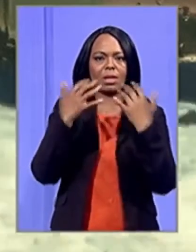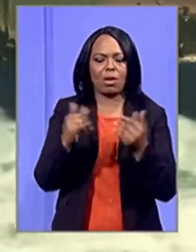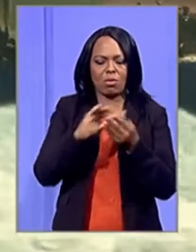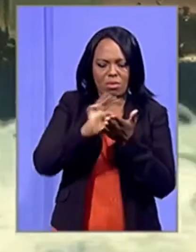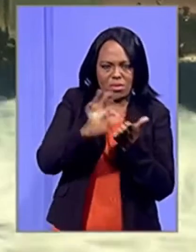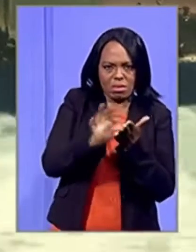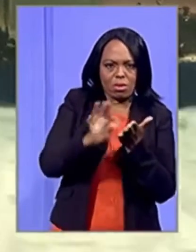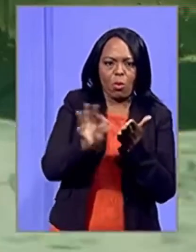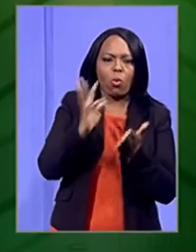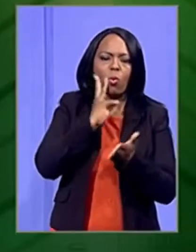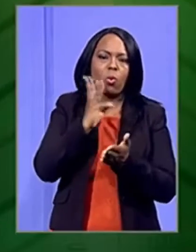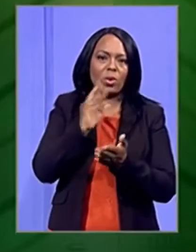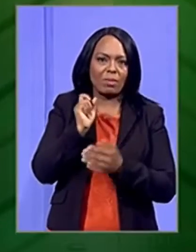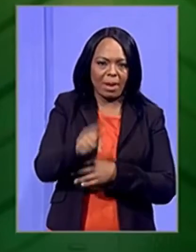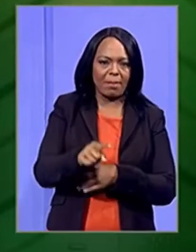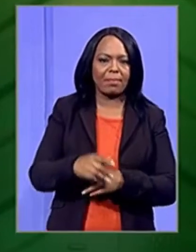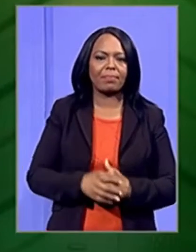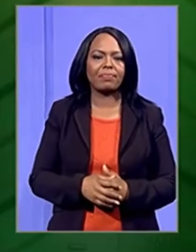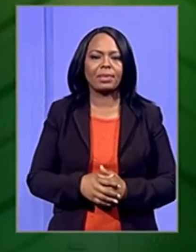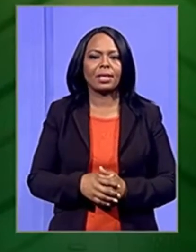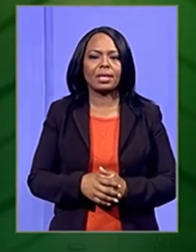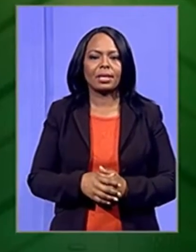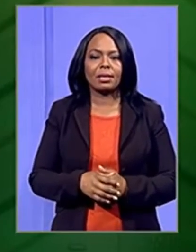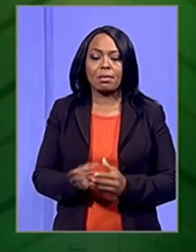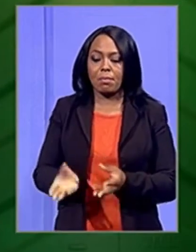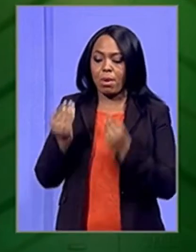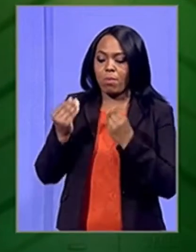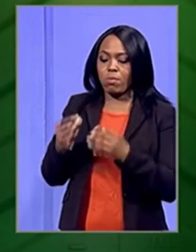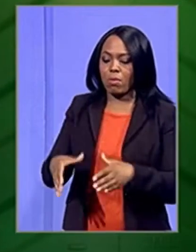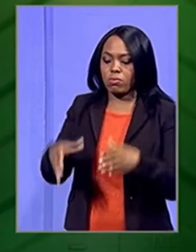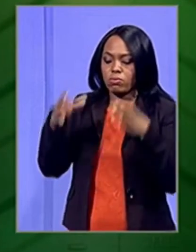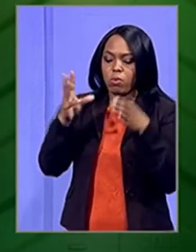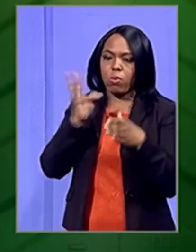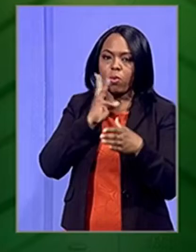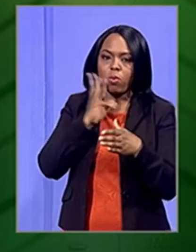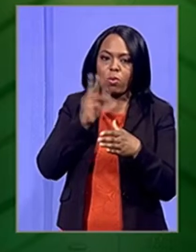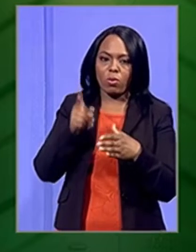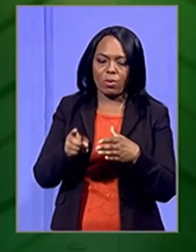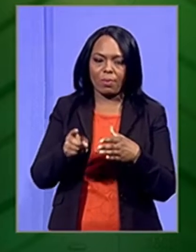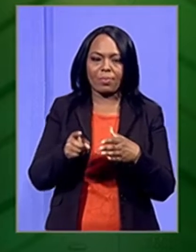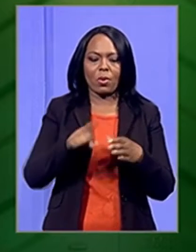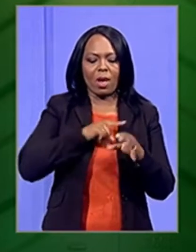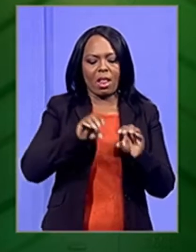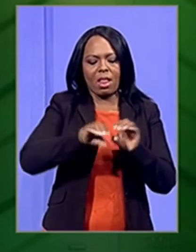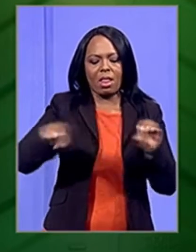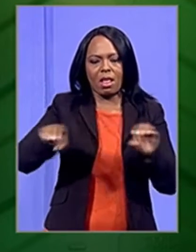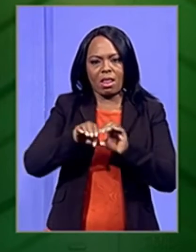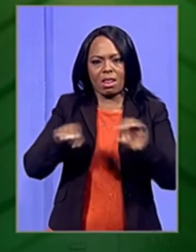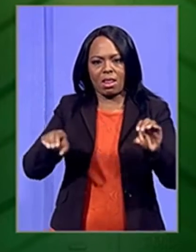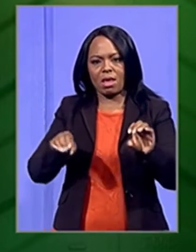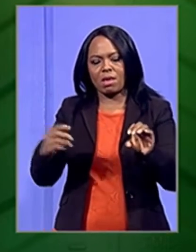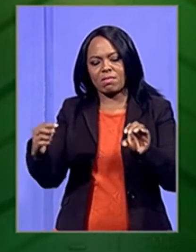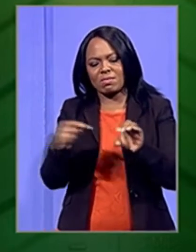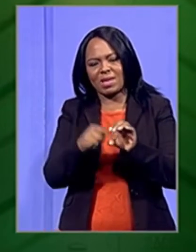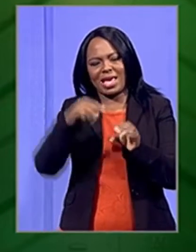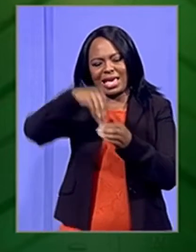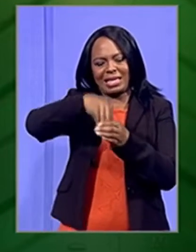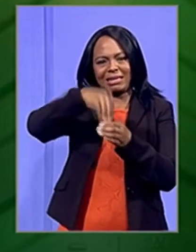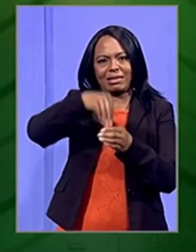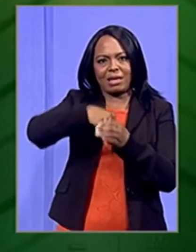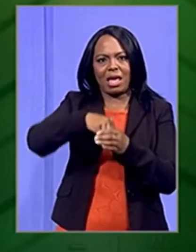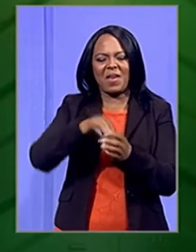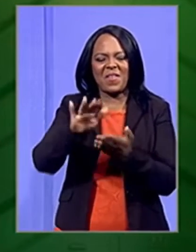phepafatsa metsi. Entse re purify metsi a kry ke reverse osmosis go na le ditšhila tse re di bonang mo